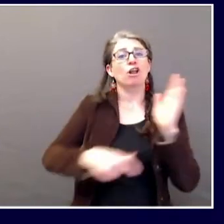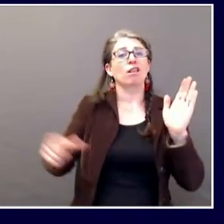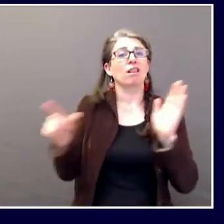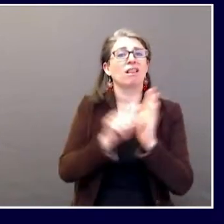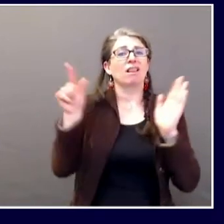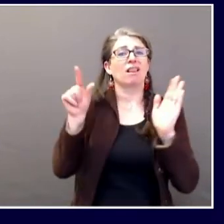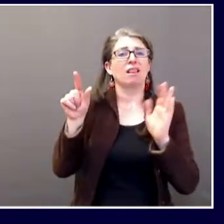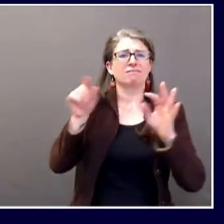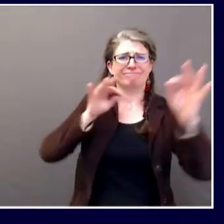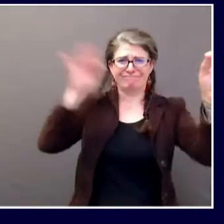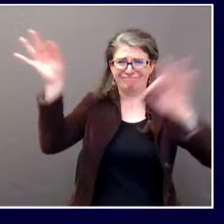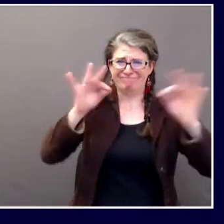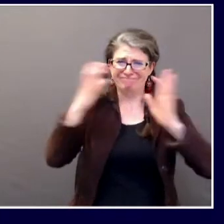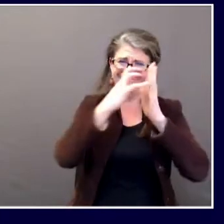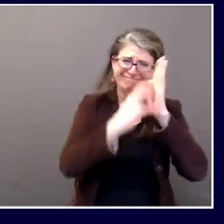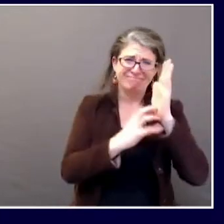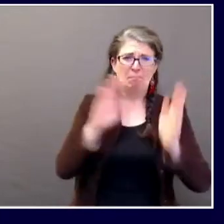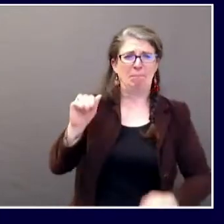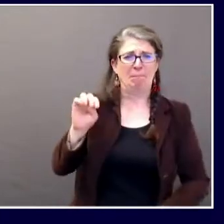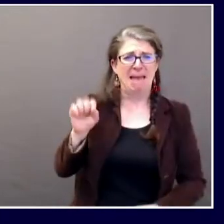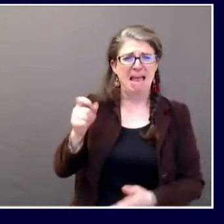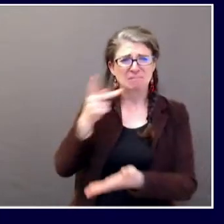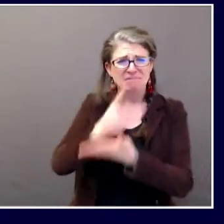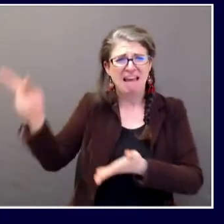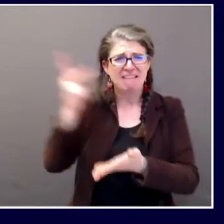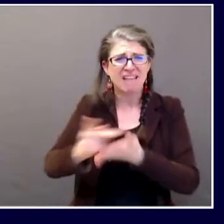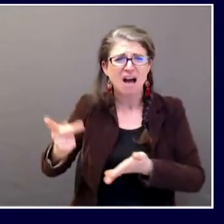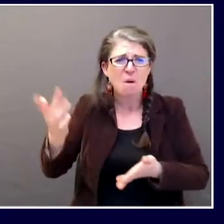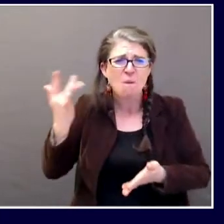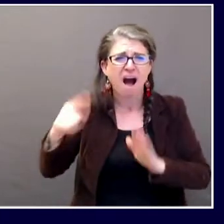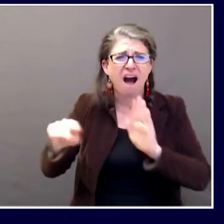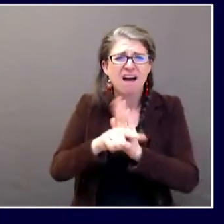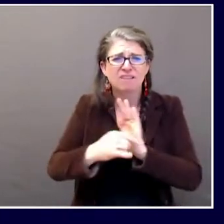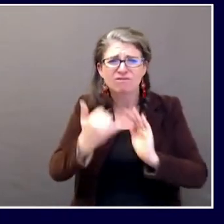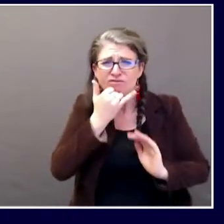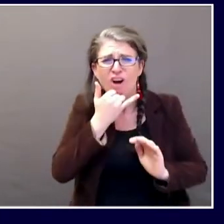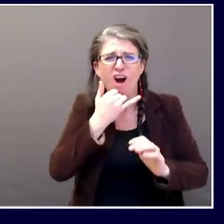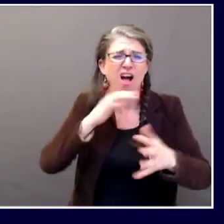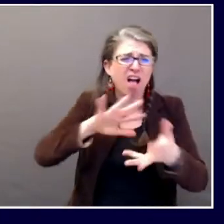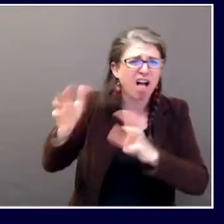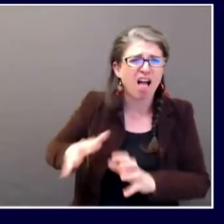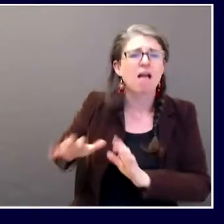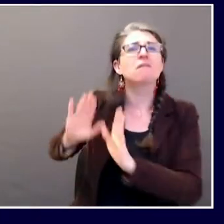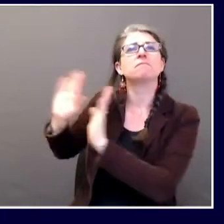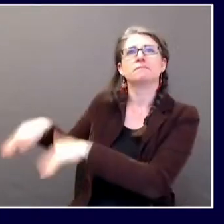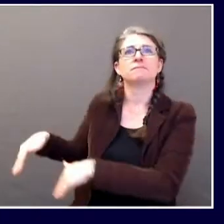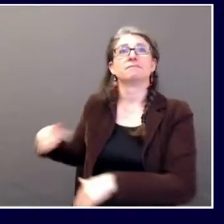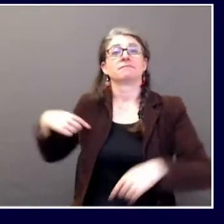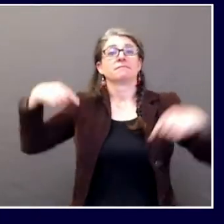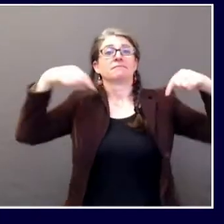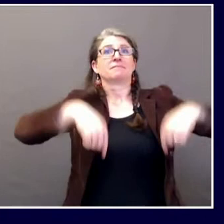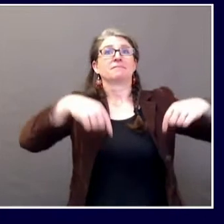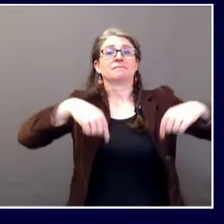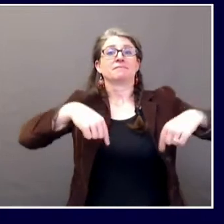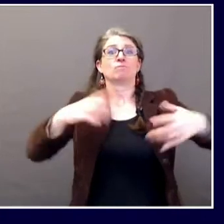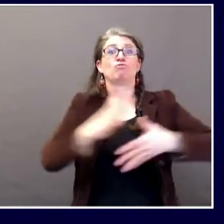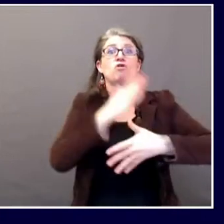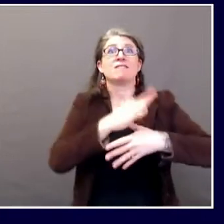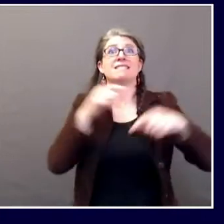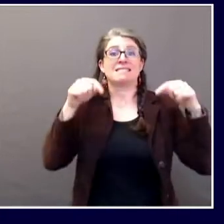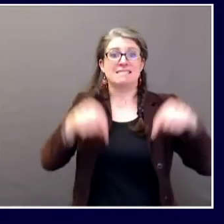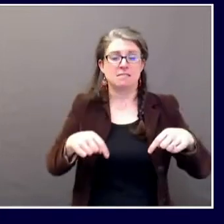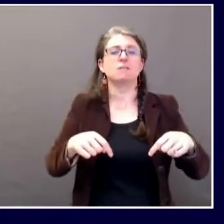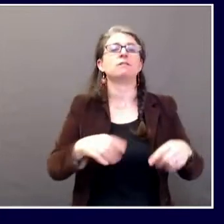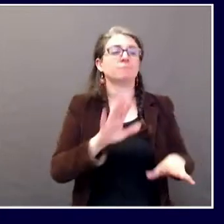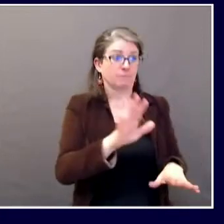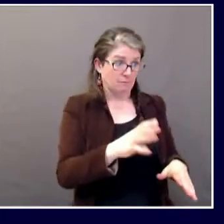easy to use. It cannot overcomplicate this. It really needs to be the equivalent of Open Table, but for vaccines. Indeed, it's